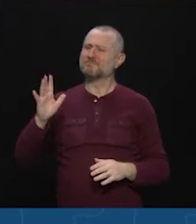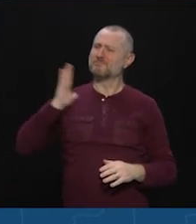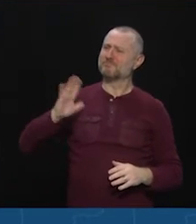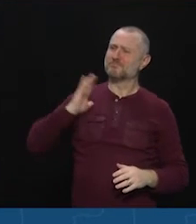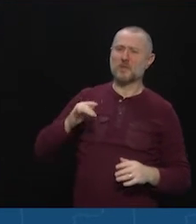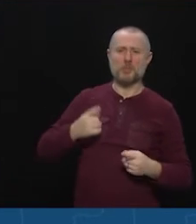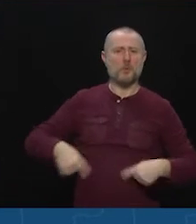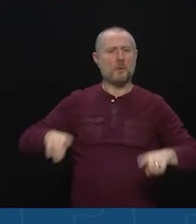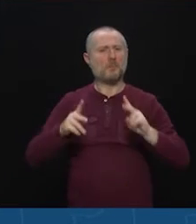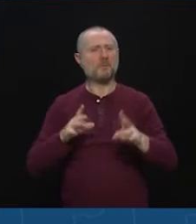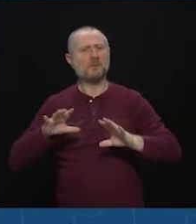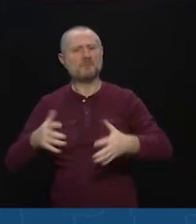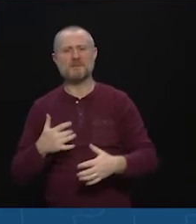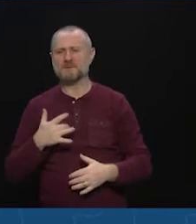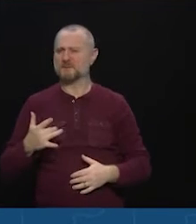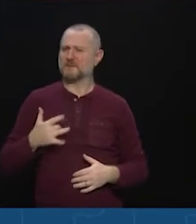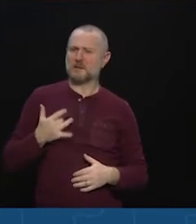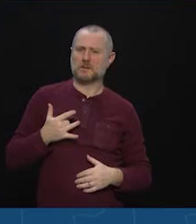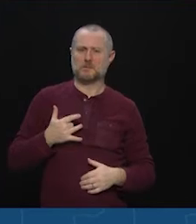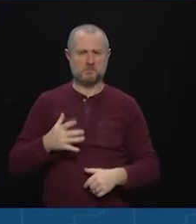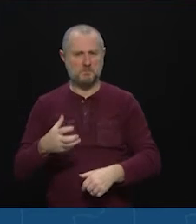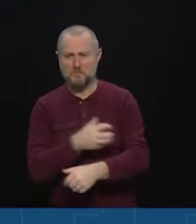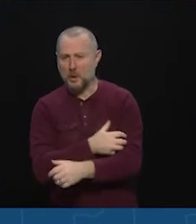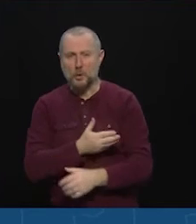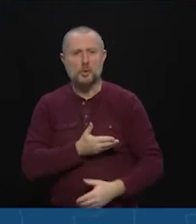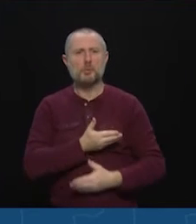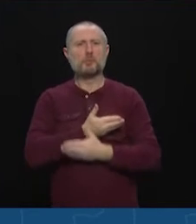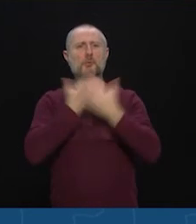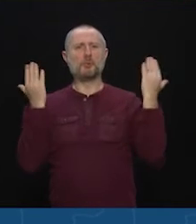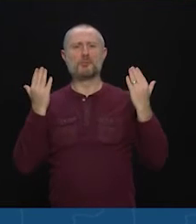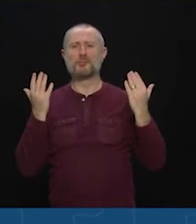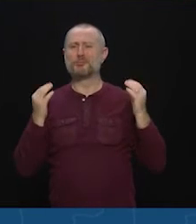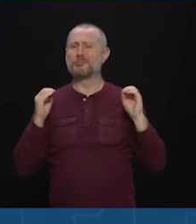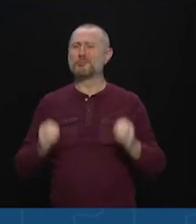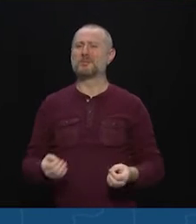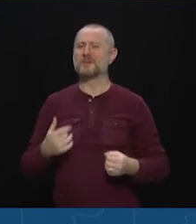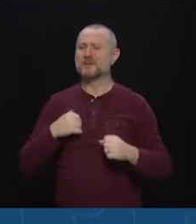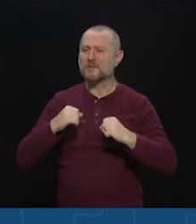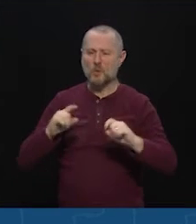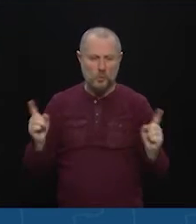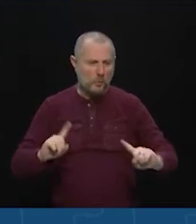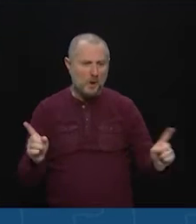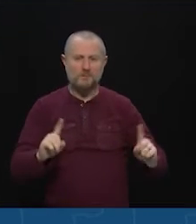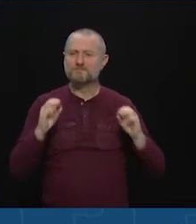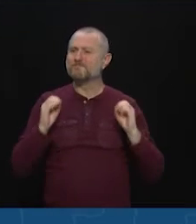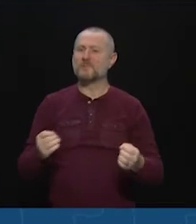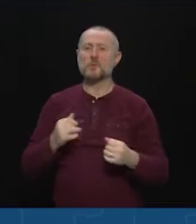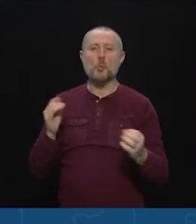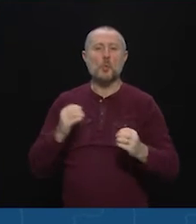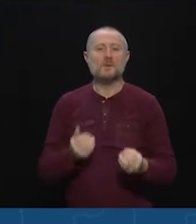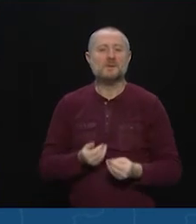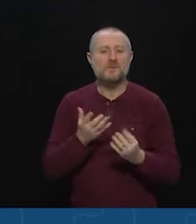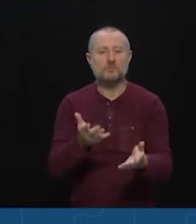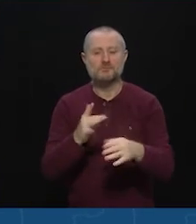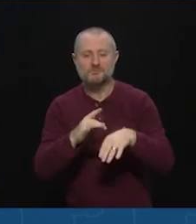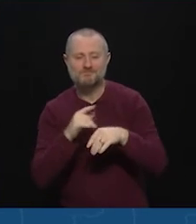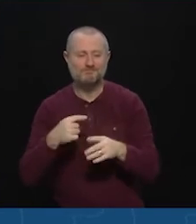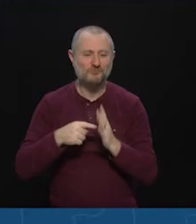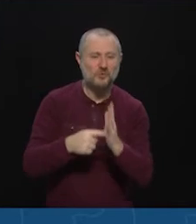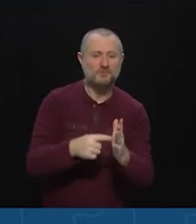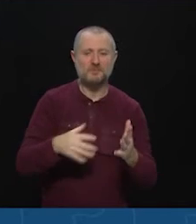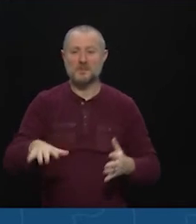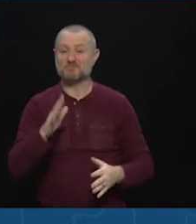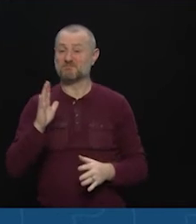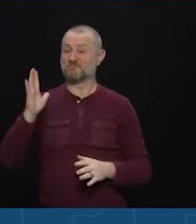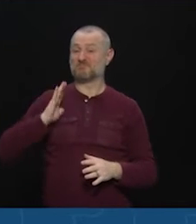little resistance because they weren't well represented. These communities did not have a voice to represent them. So back in the 50s and 60s,